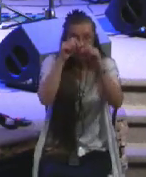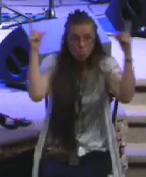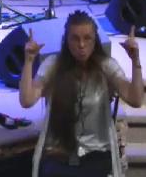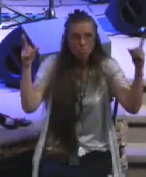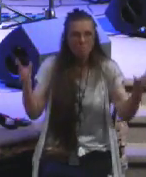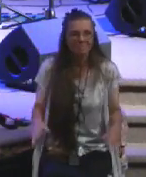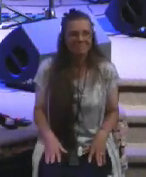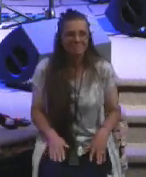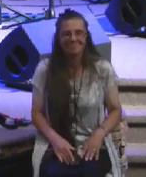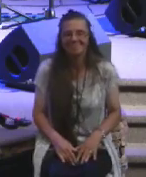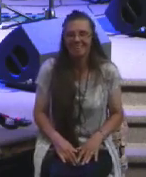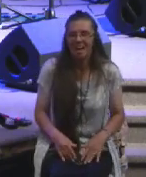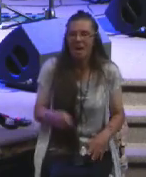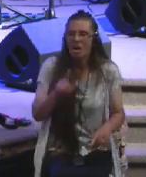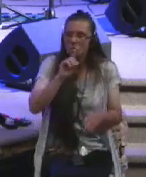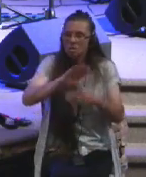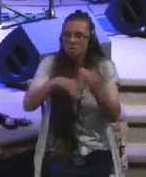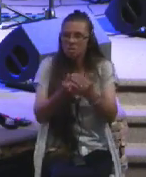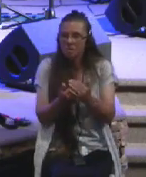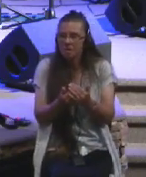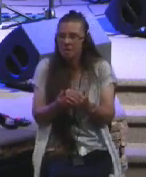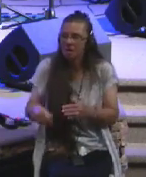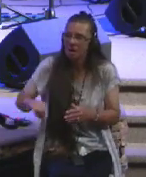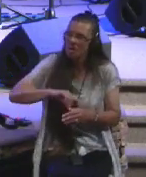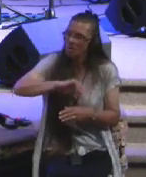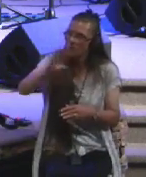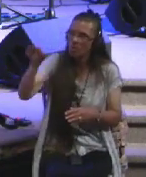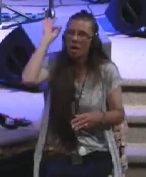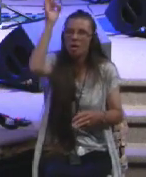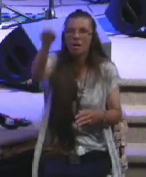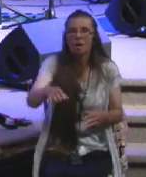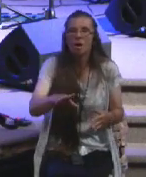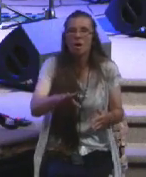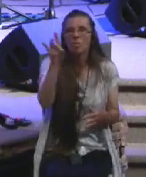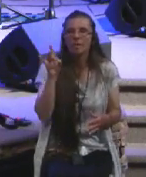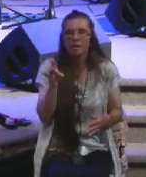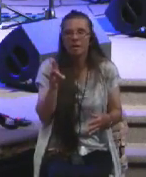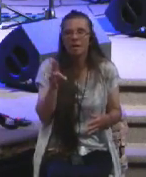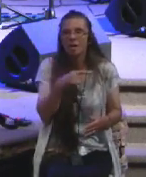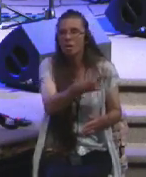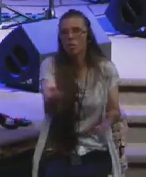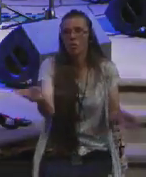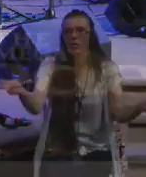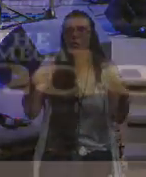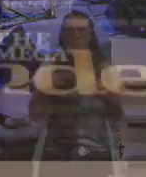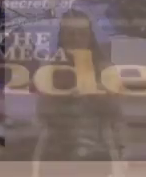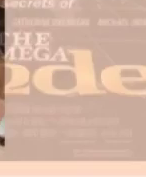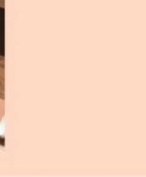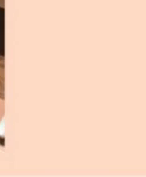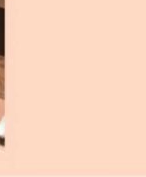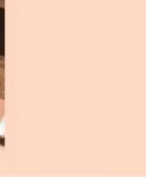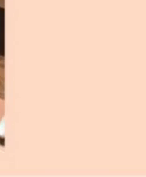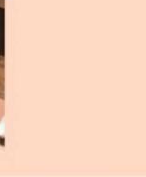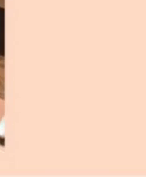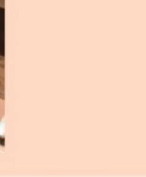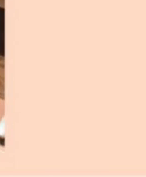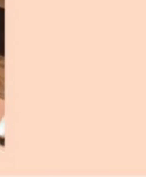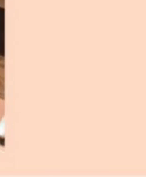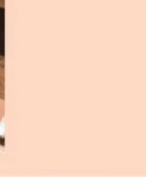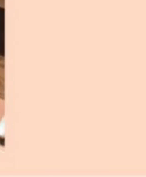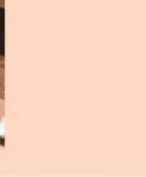because I want to talk to you a little bit. Throughout history, we find that we have used code in order